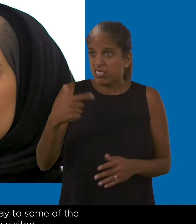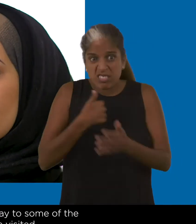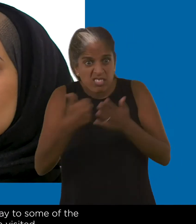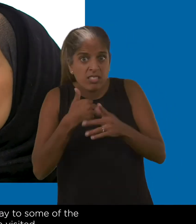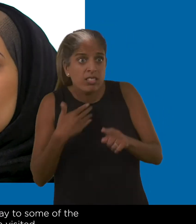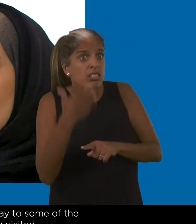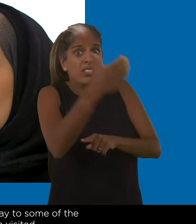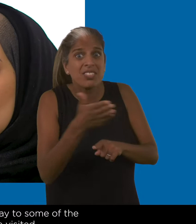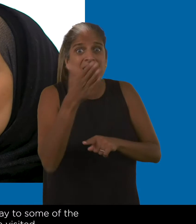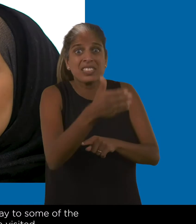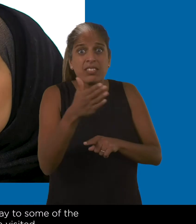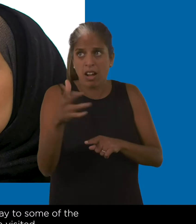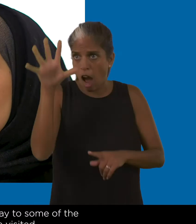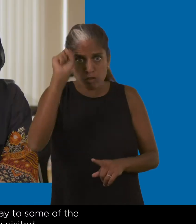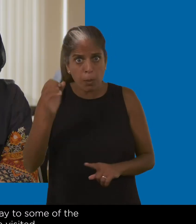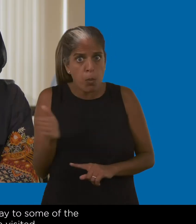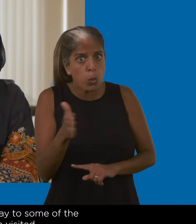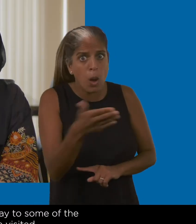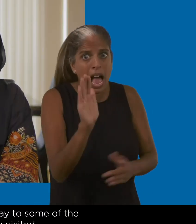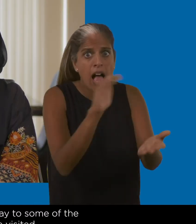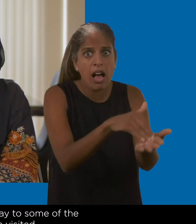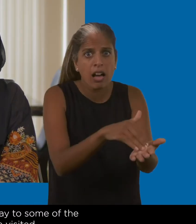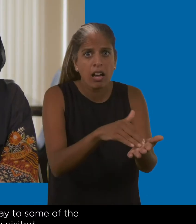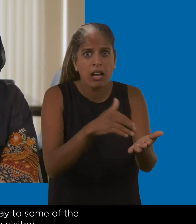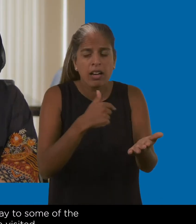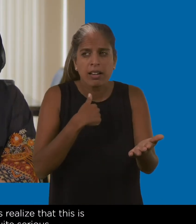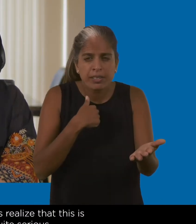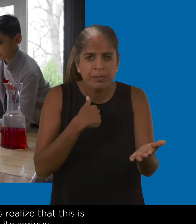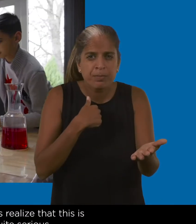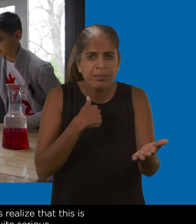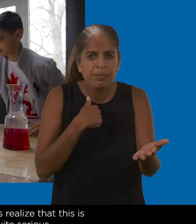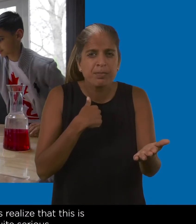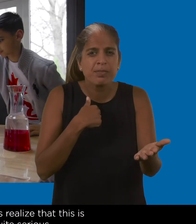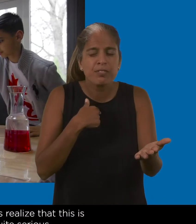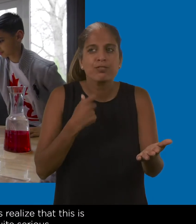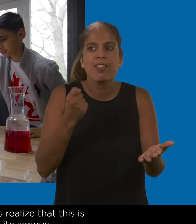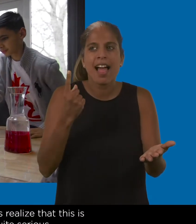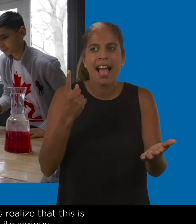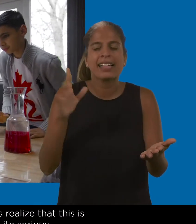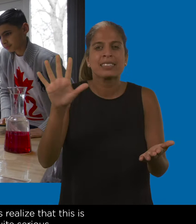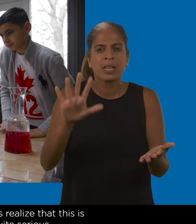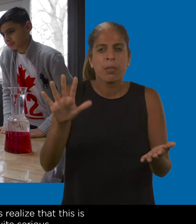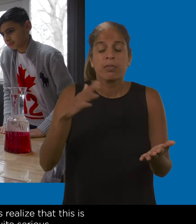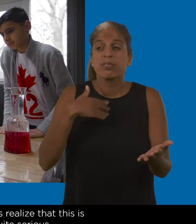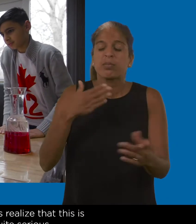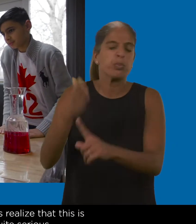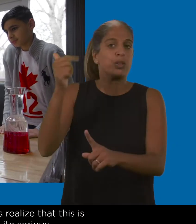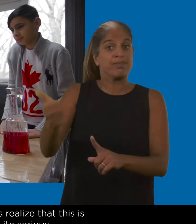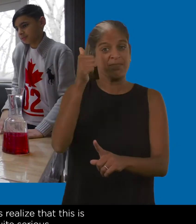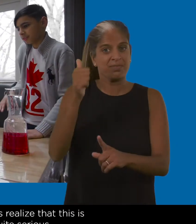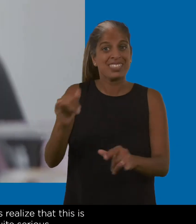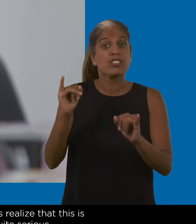way to some of the usual places that we visited. And then I think what made us realise that this